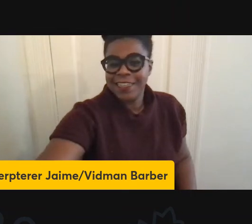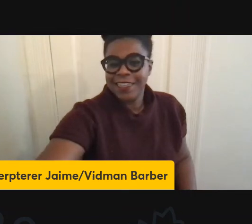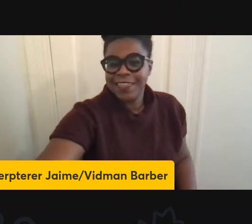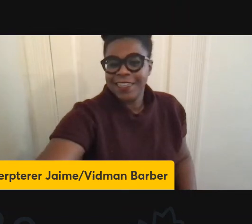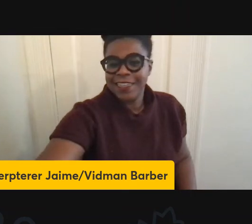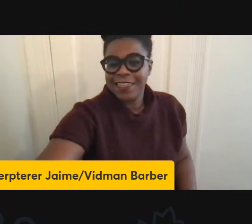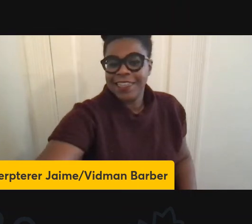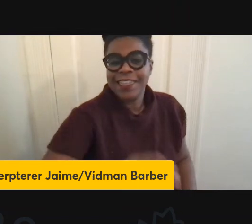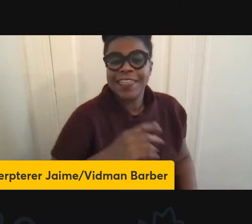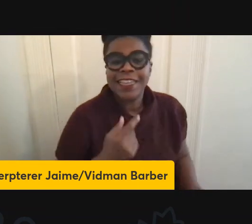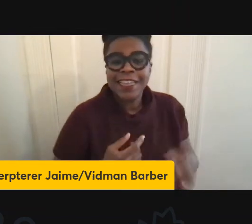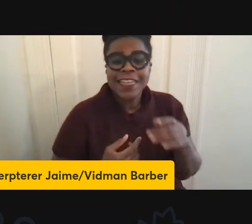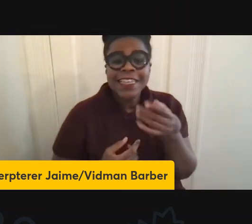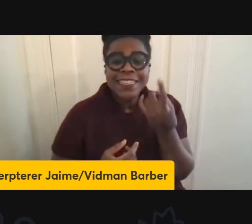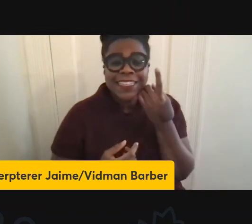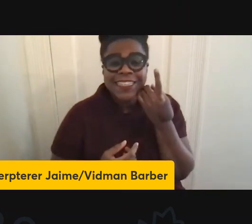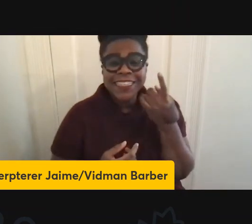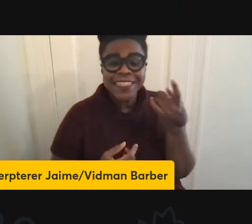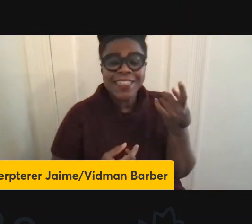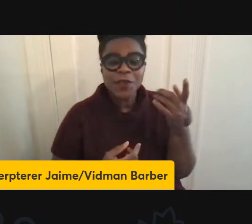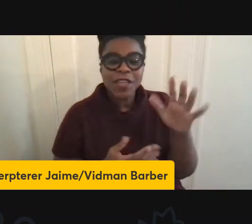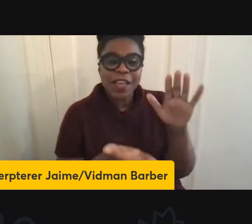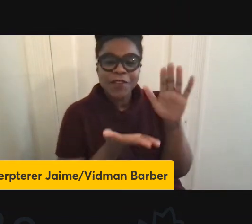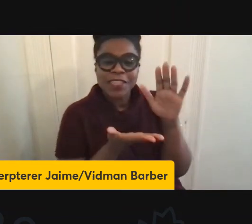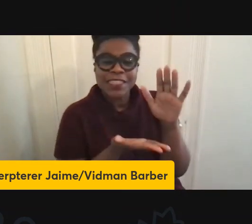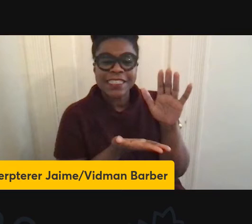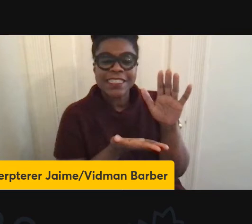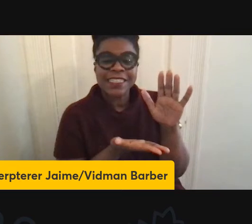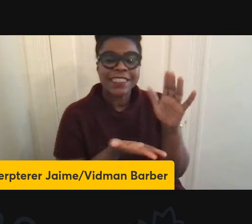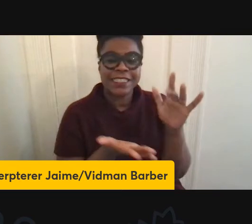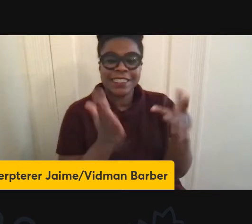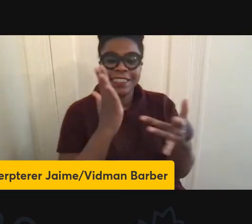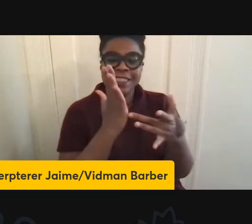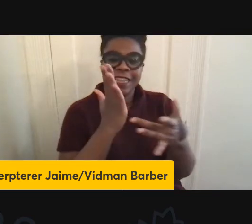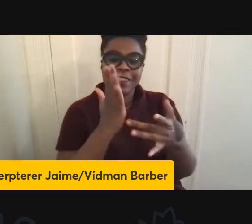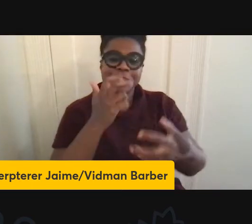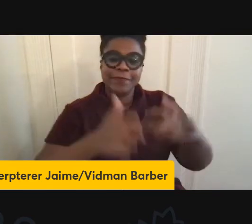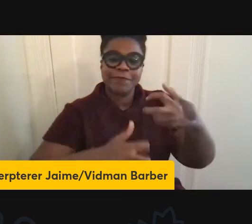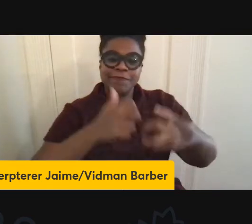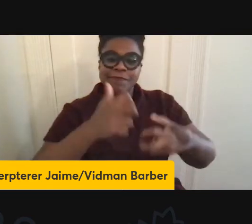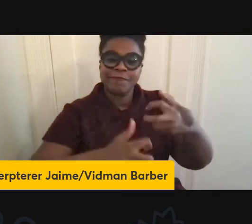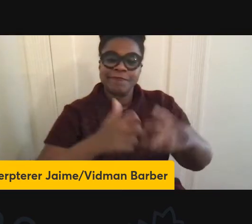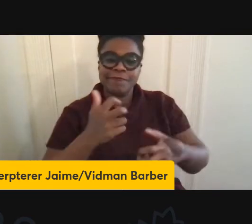It seems like we have a small technical difficulty.